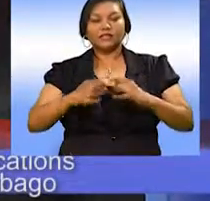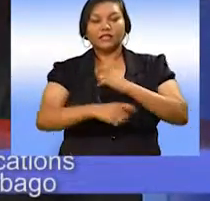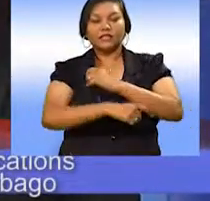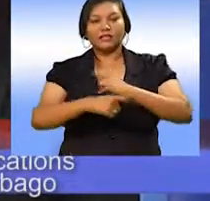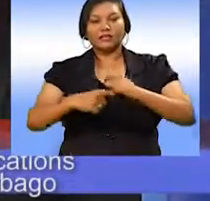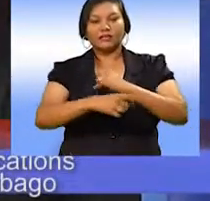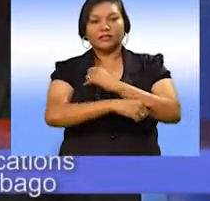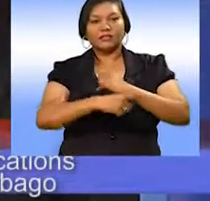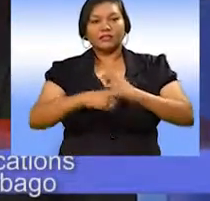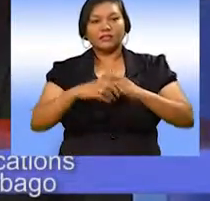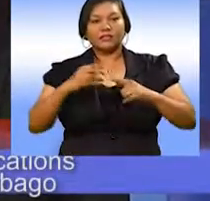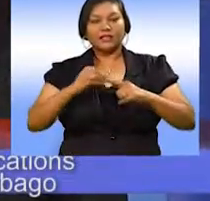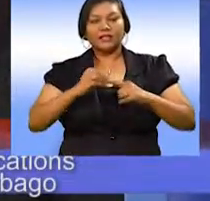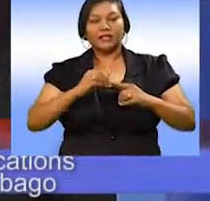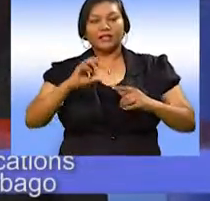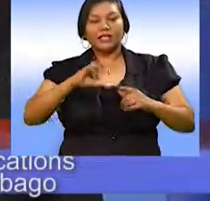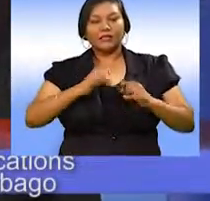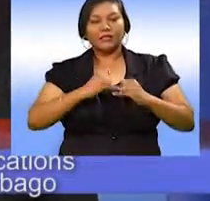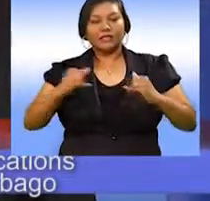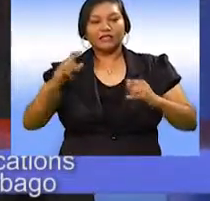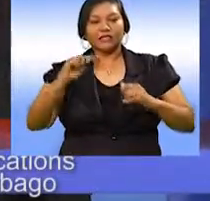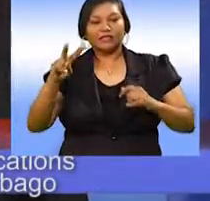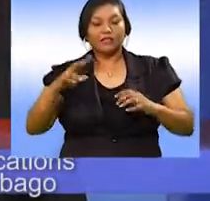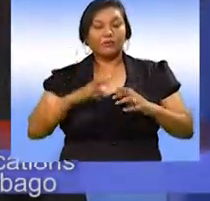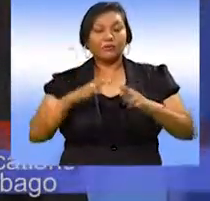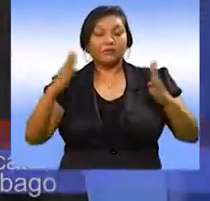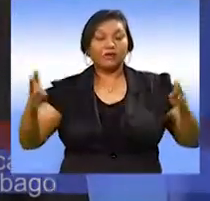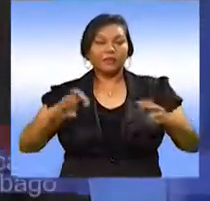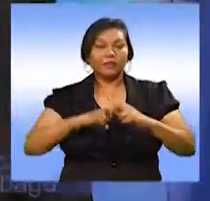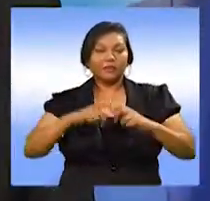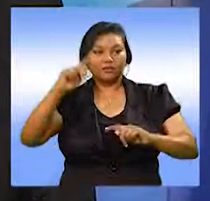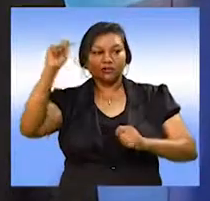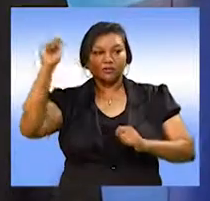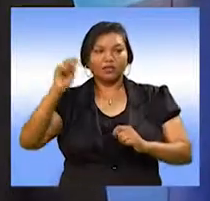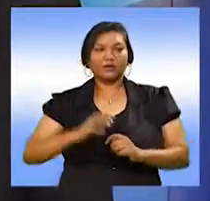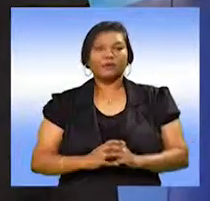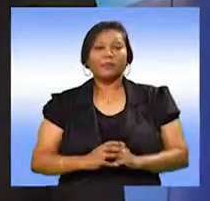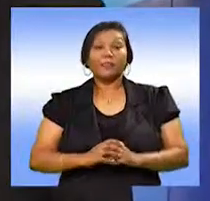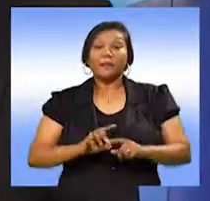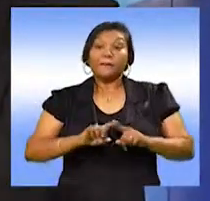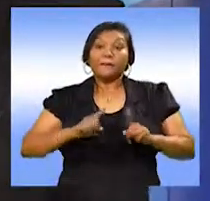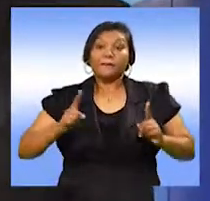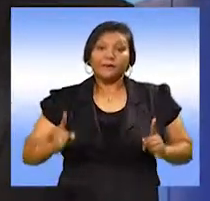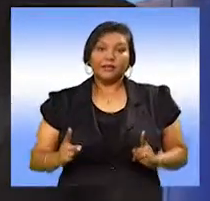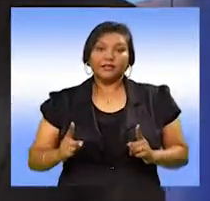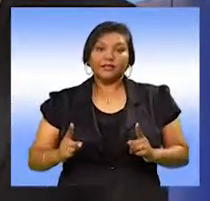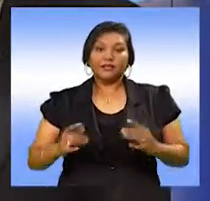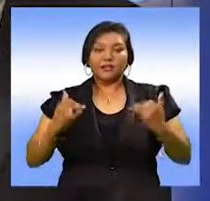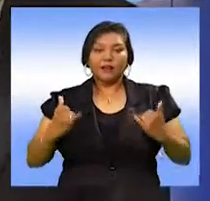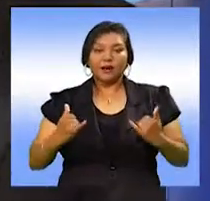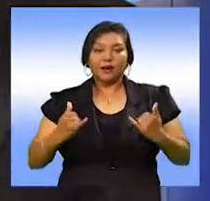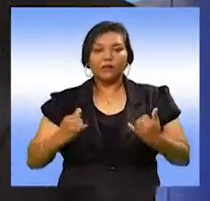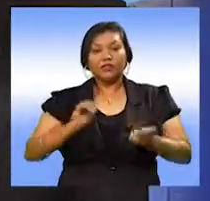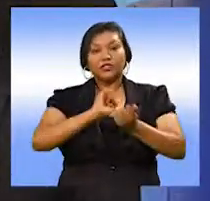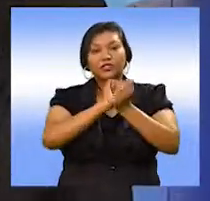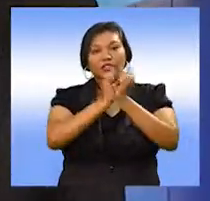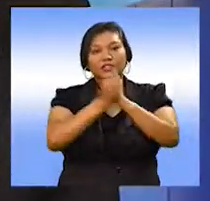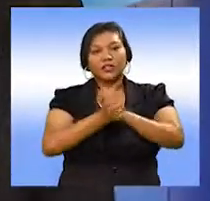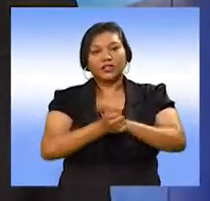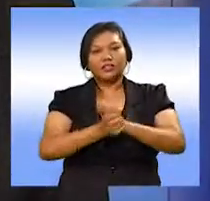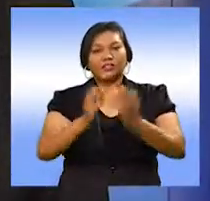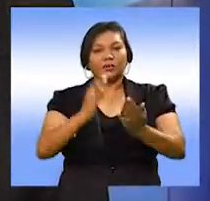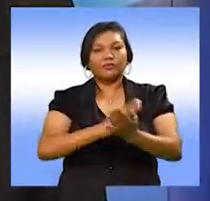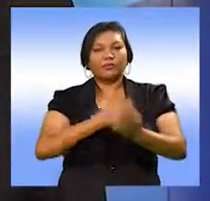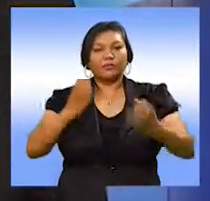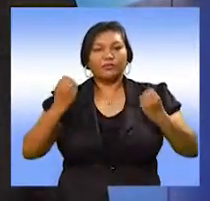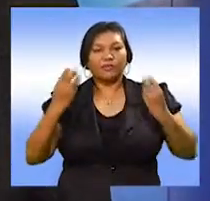television, was a major problem in Trinidad and Tobago. However, the market has come a long way in